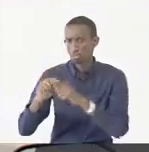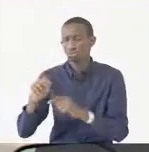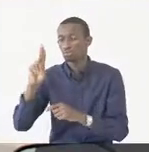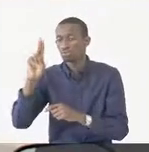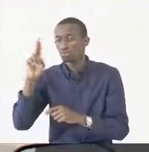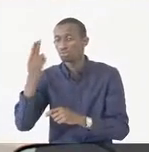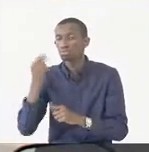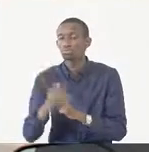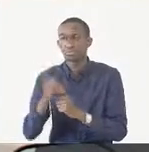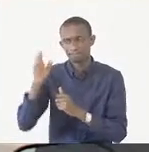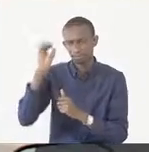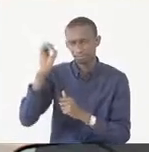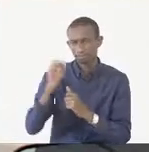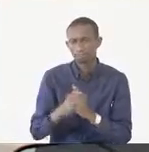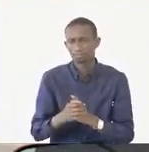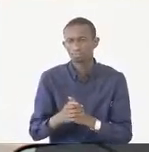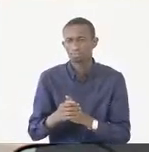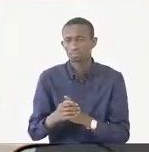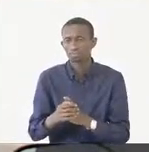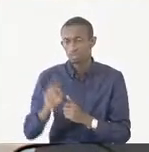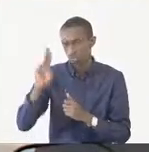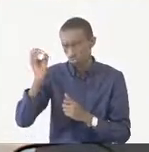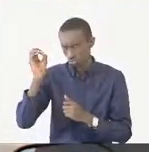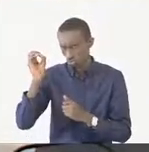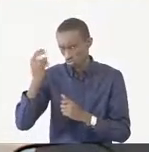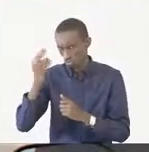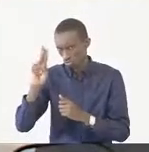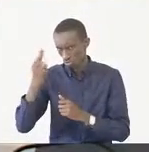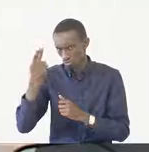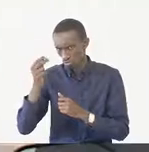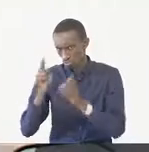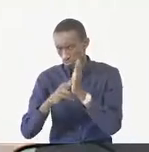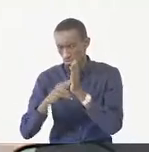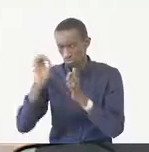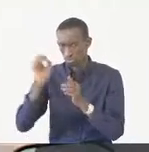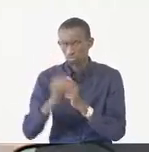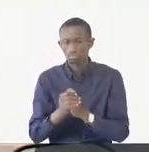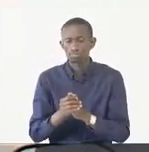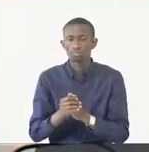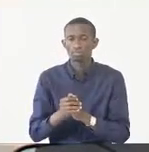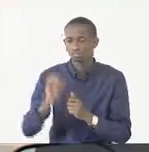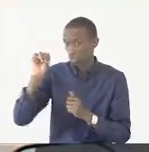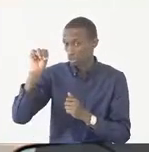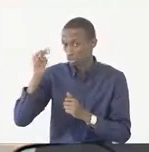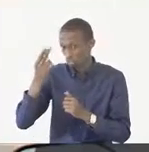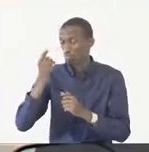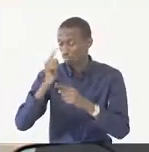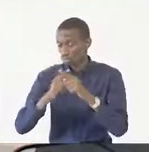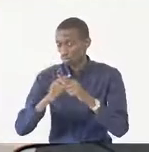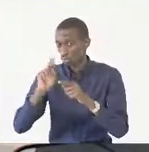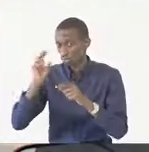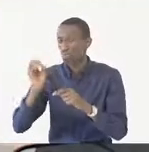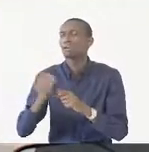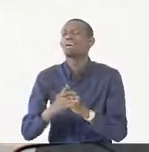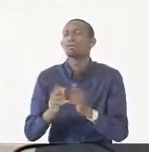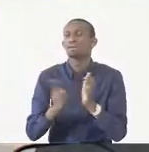zero, and times that M1, M2, you obtain zero. We